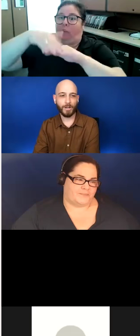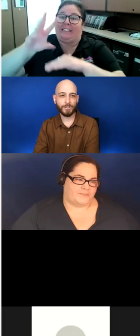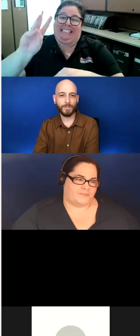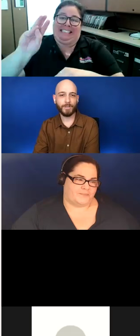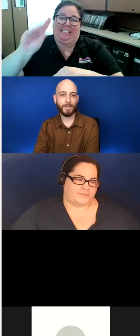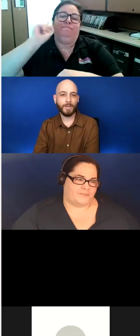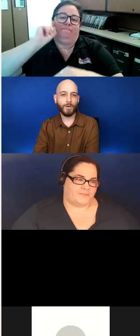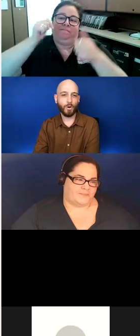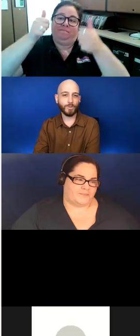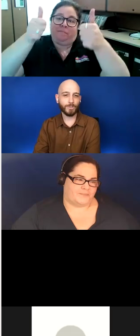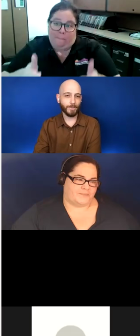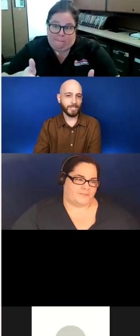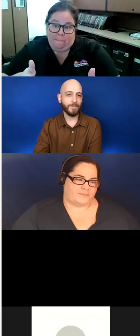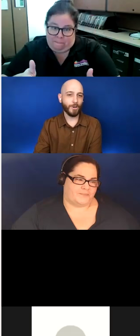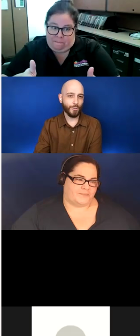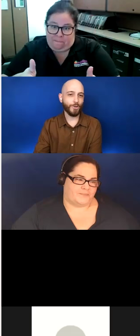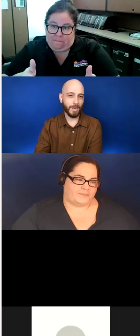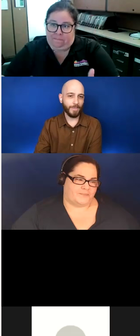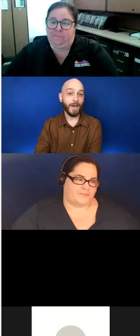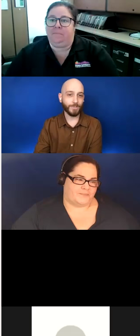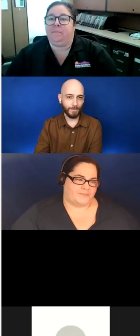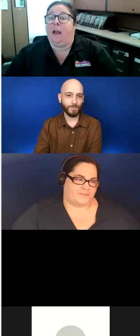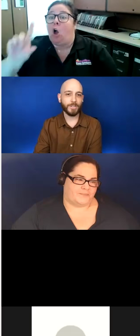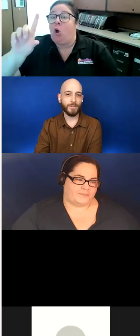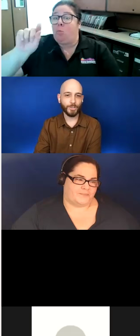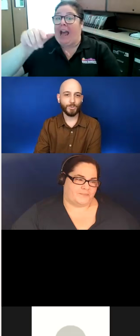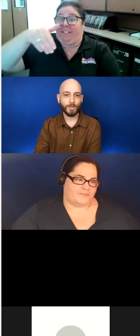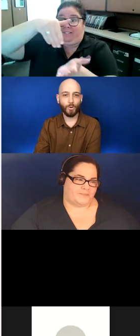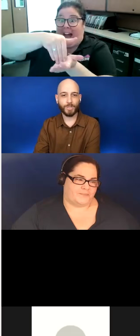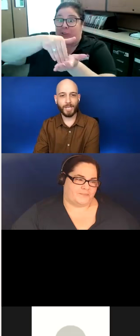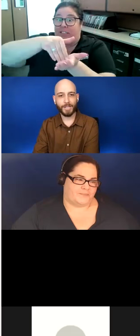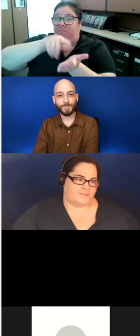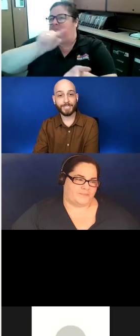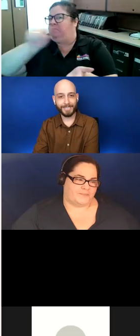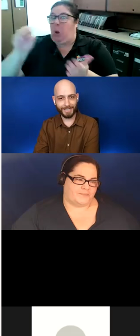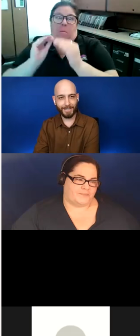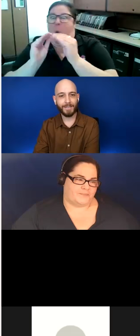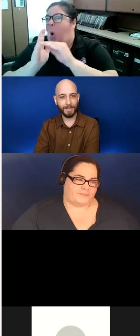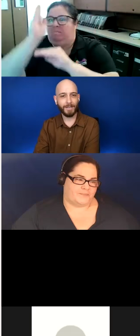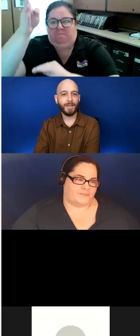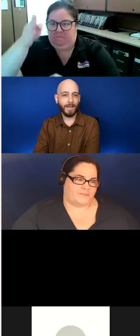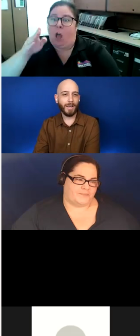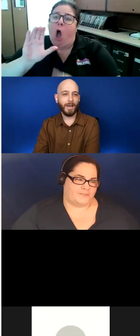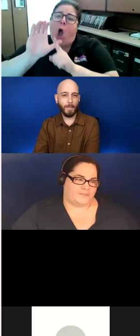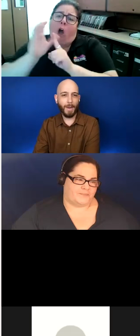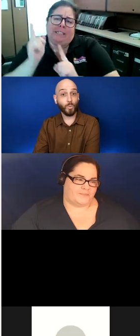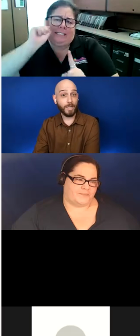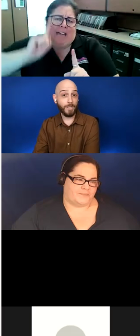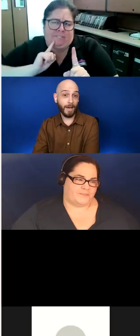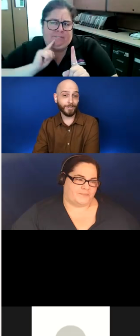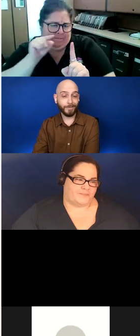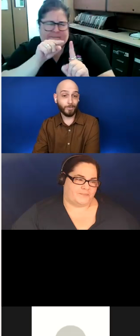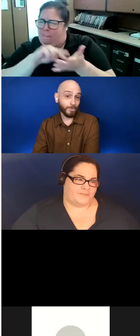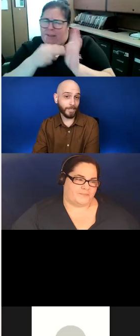with the hearing loss. Over about 739,000 of those individuals are over the age of 60.